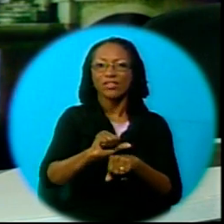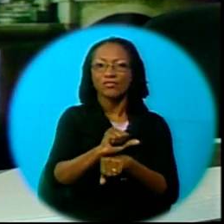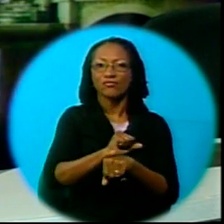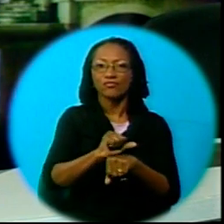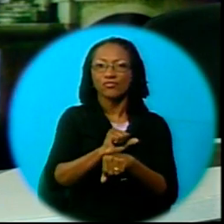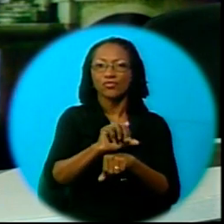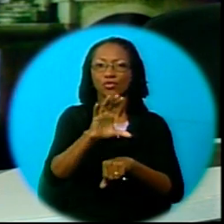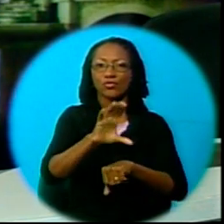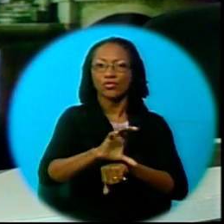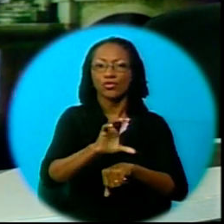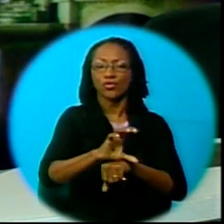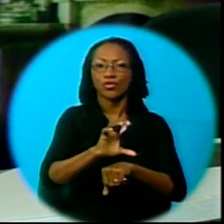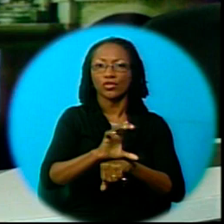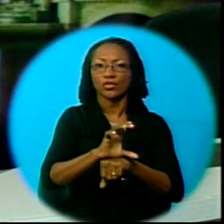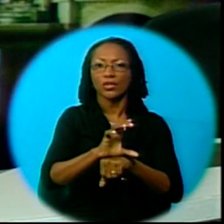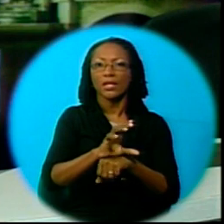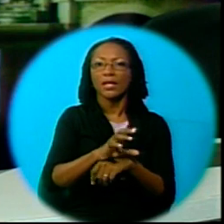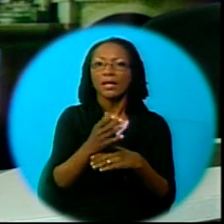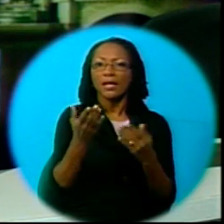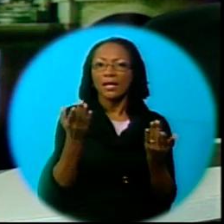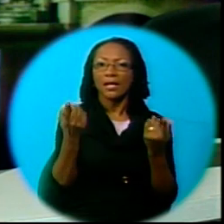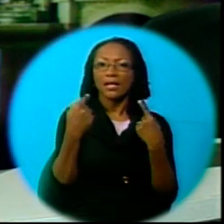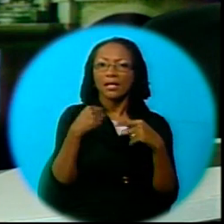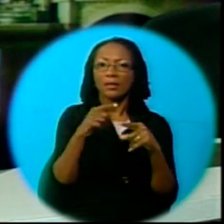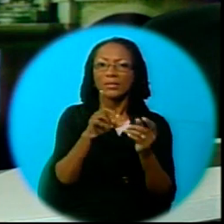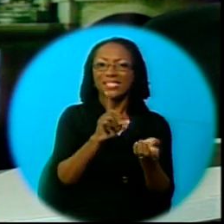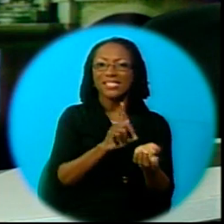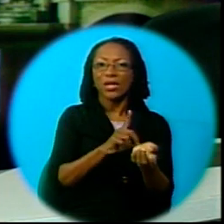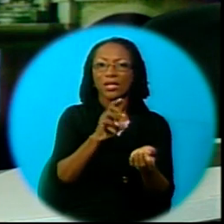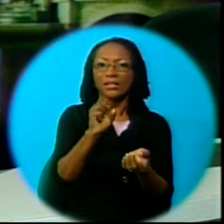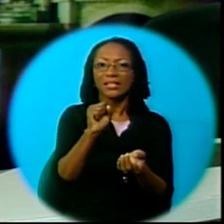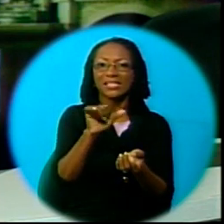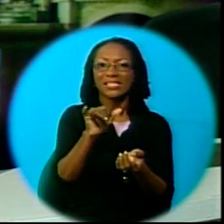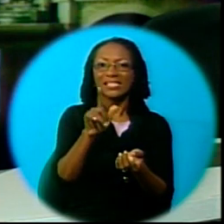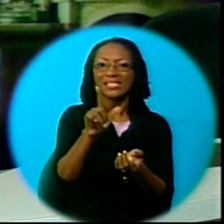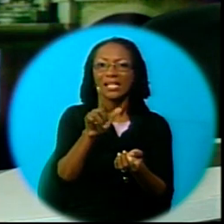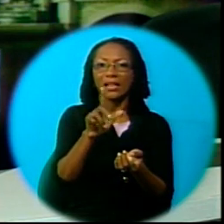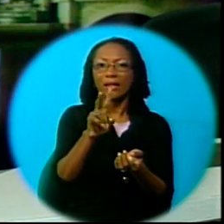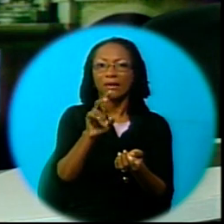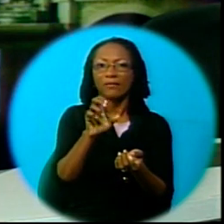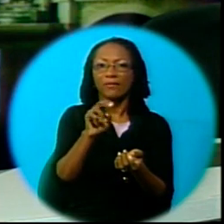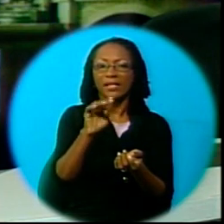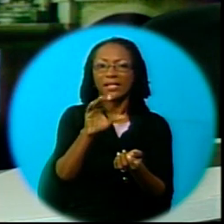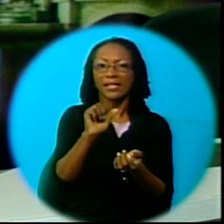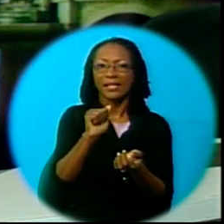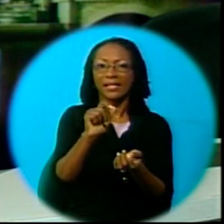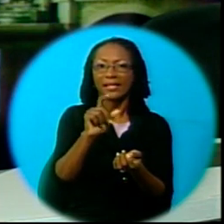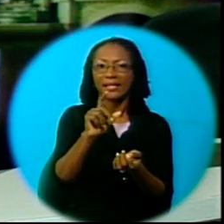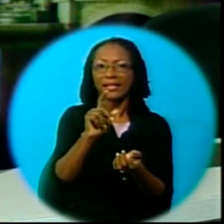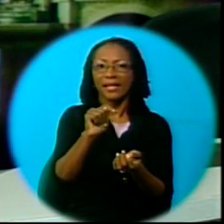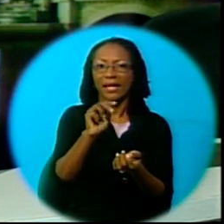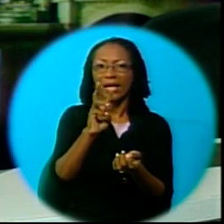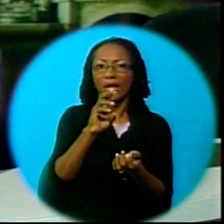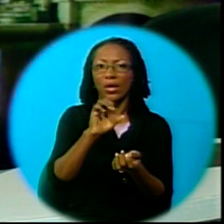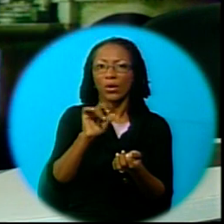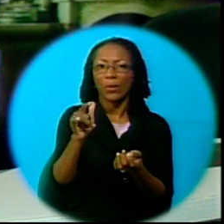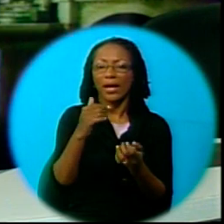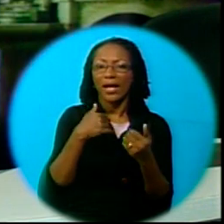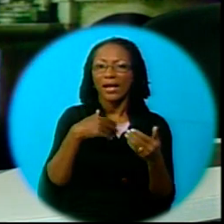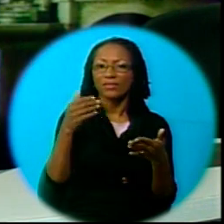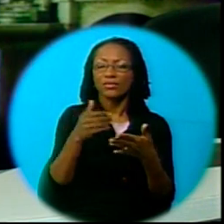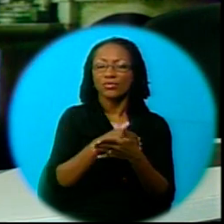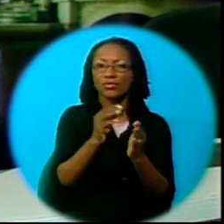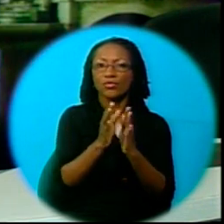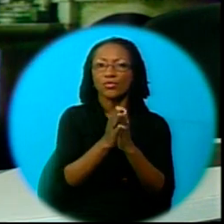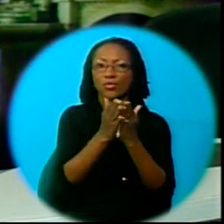surrounding districts. It comes as local author Dr. Sylvan Catwell launched his newest book entitled The Development and